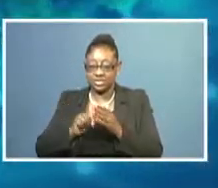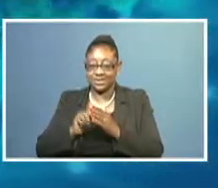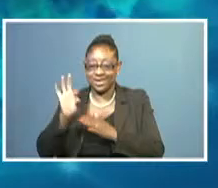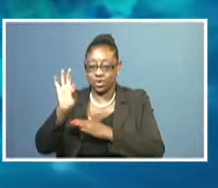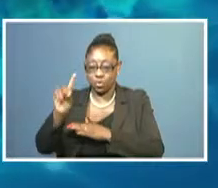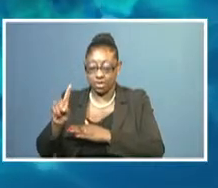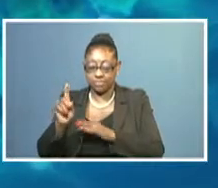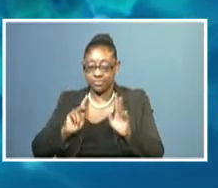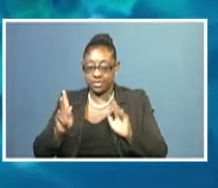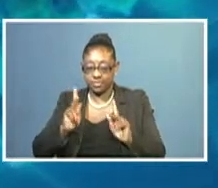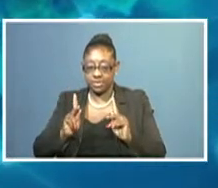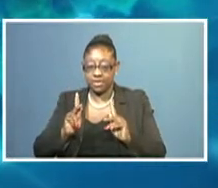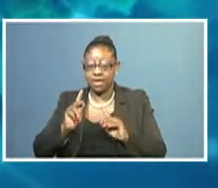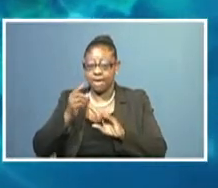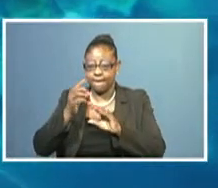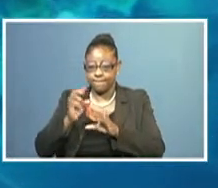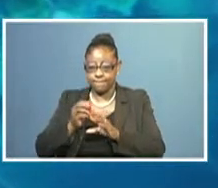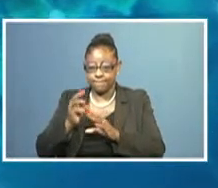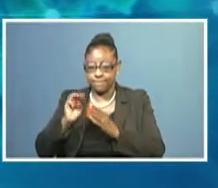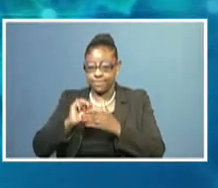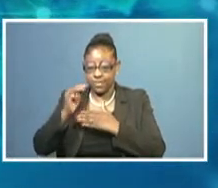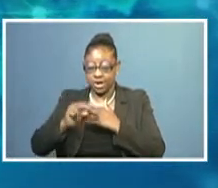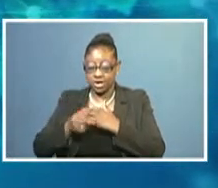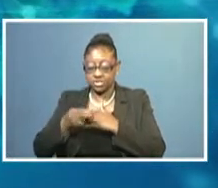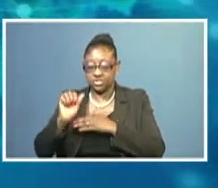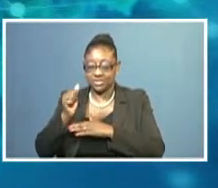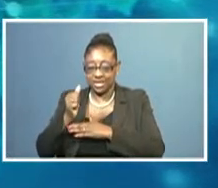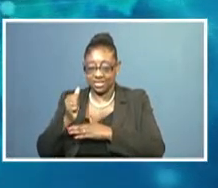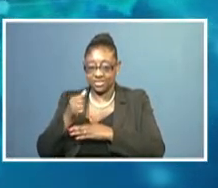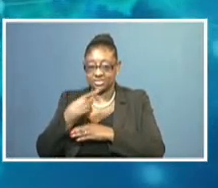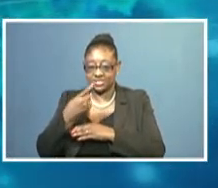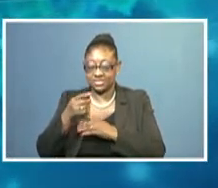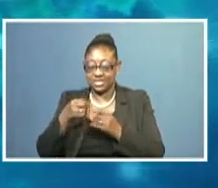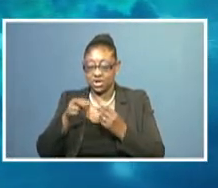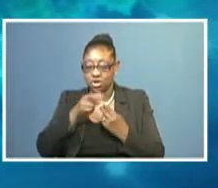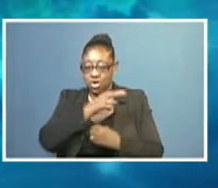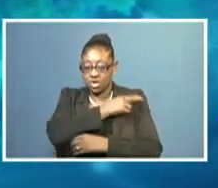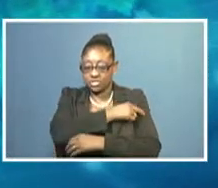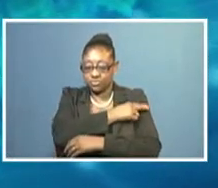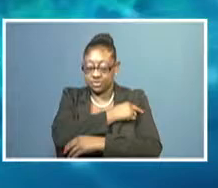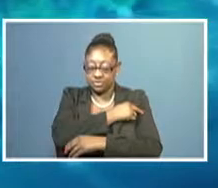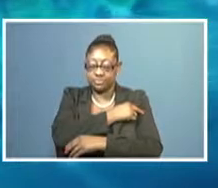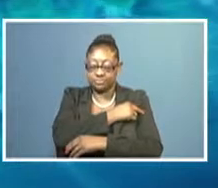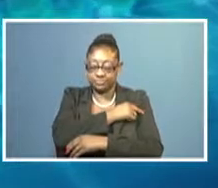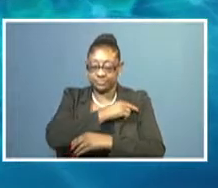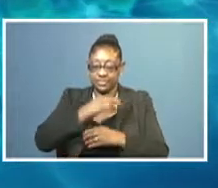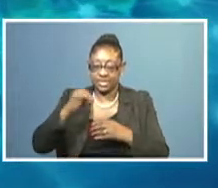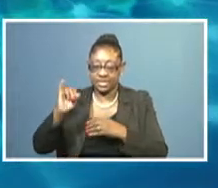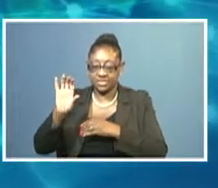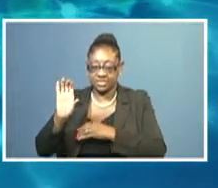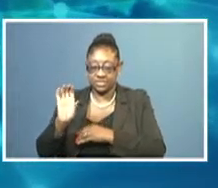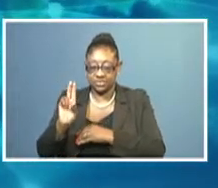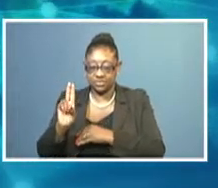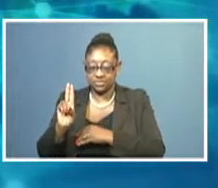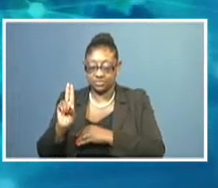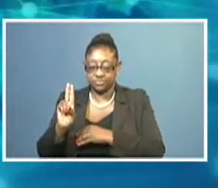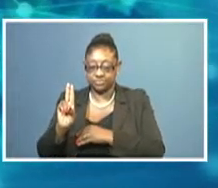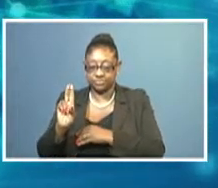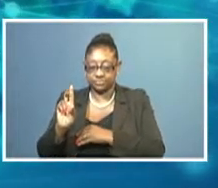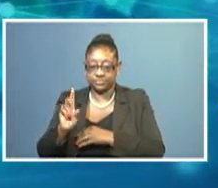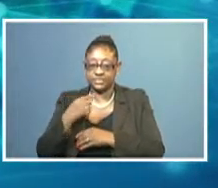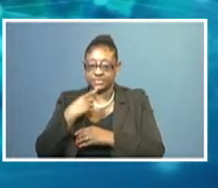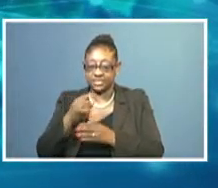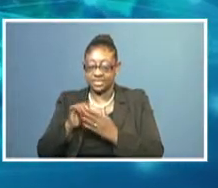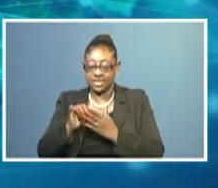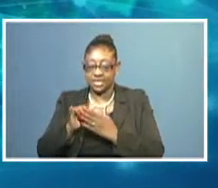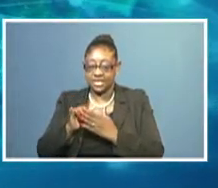33,191. As of March 10th, hospitalizations were at 13, with 2 of the sick being cared for on the intensive care unit. We can also